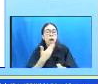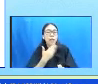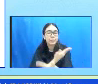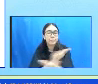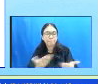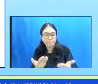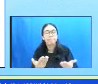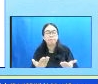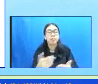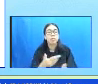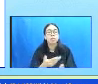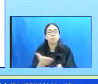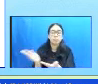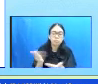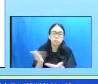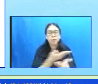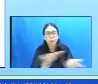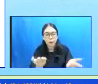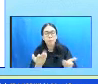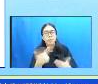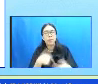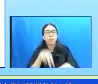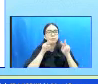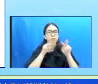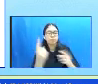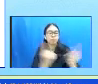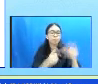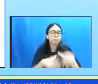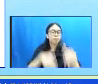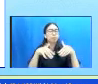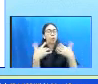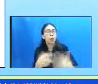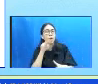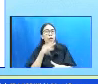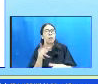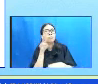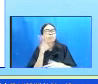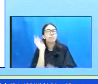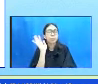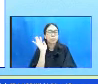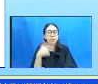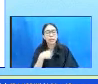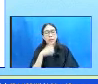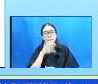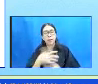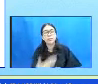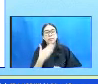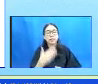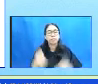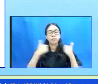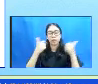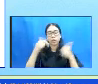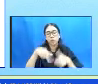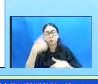you to listening and to making this session a success. Also thanks to the EU delegation for organizing, of course, our